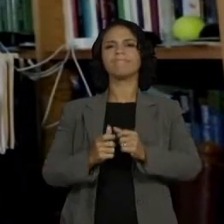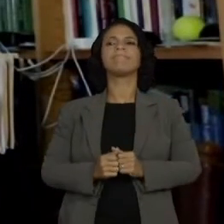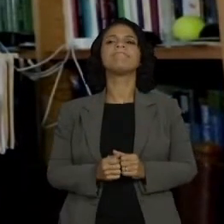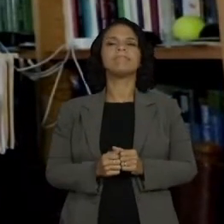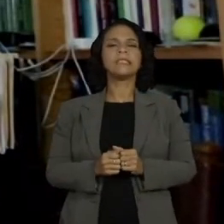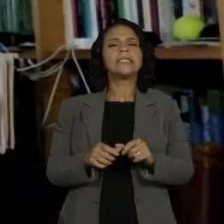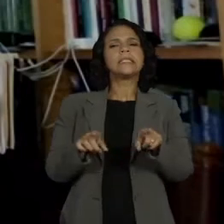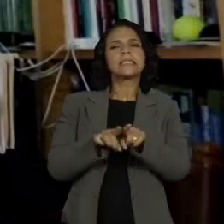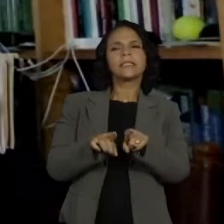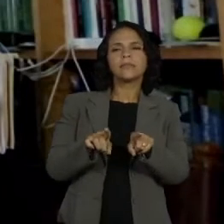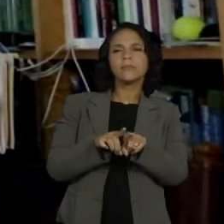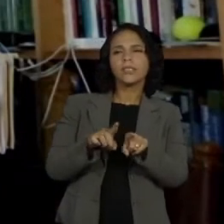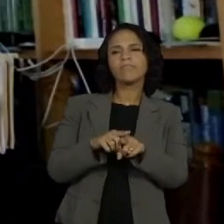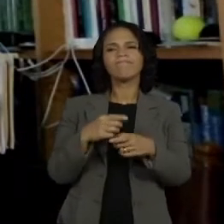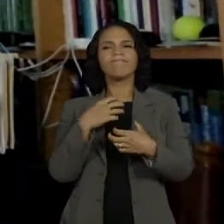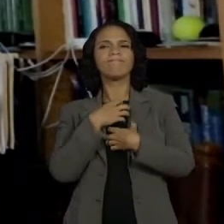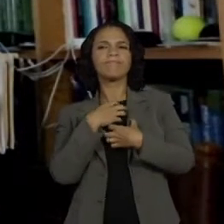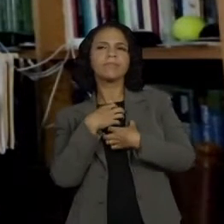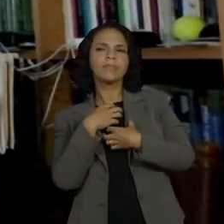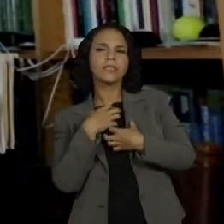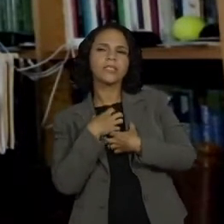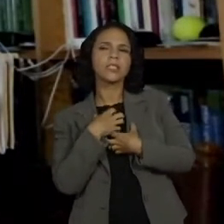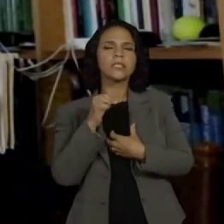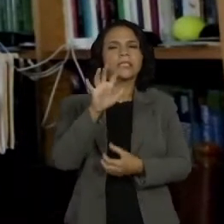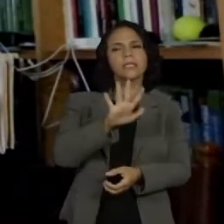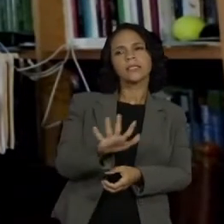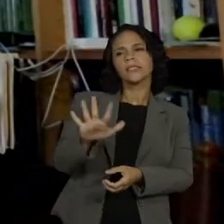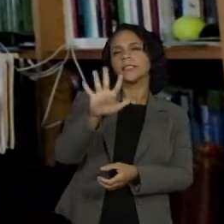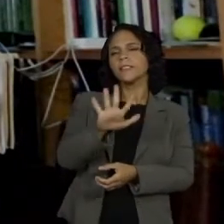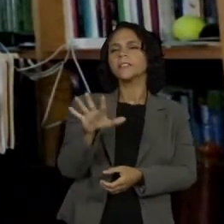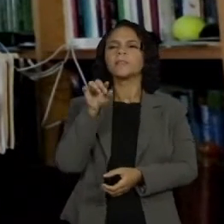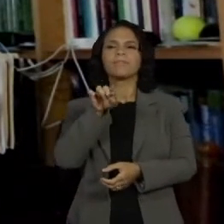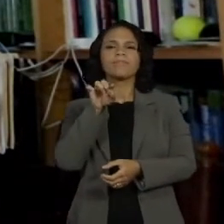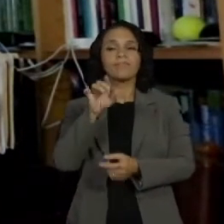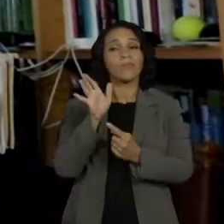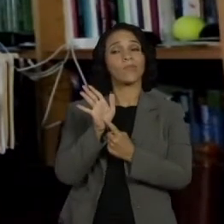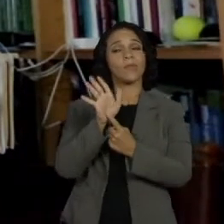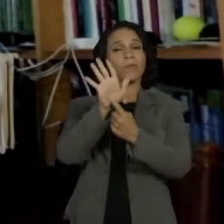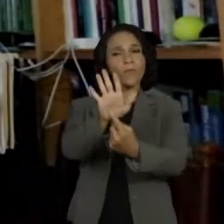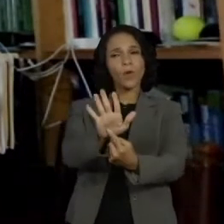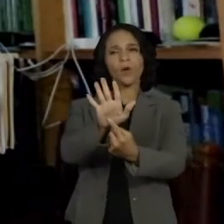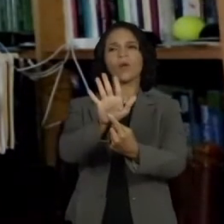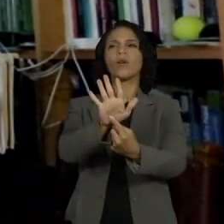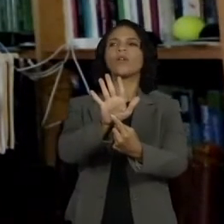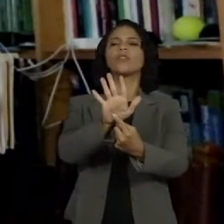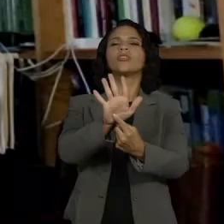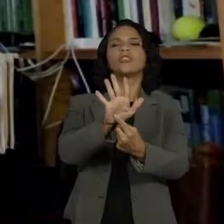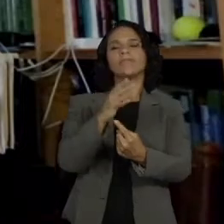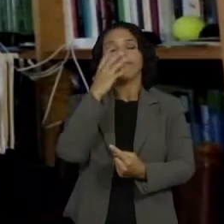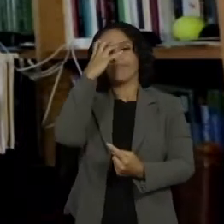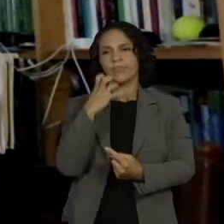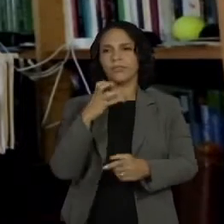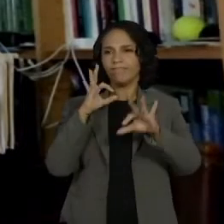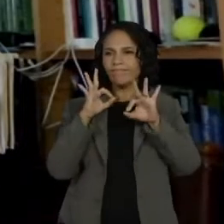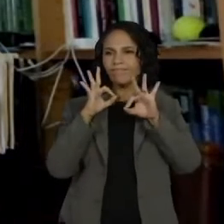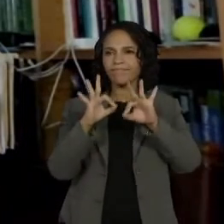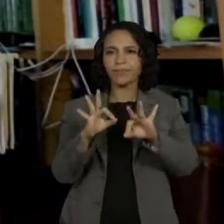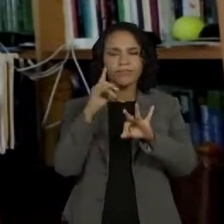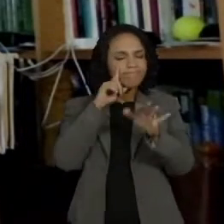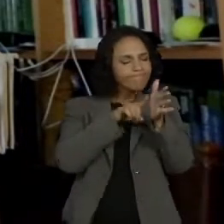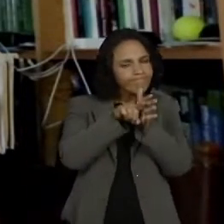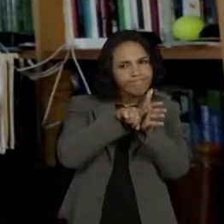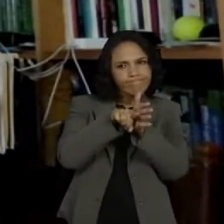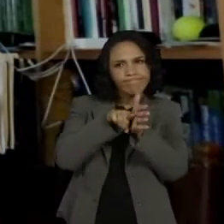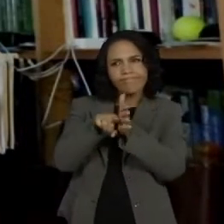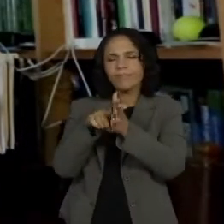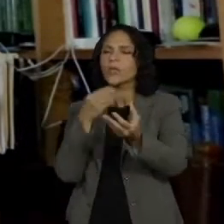And that, in a way, has led us to take it less seriously than we should. It has led